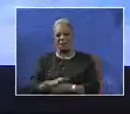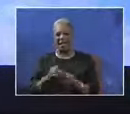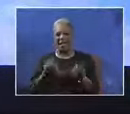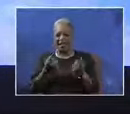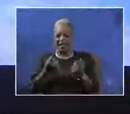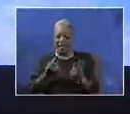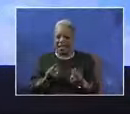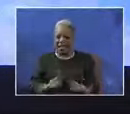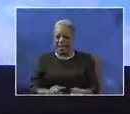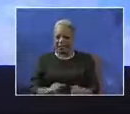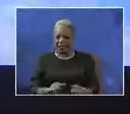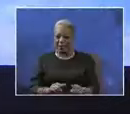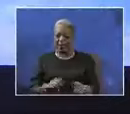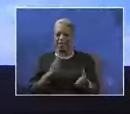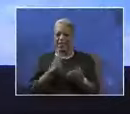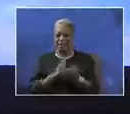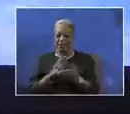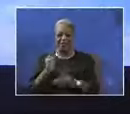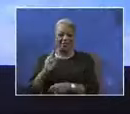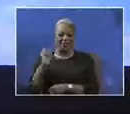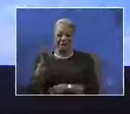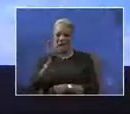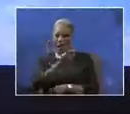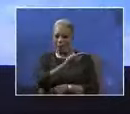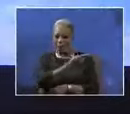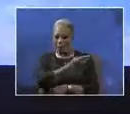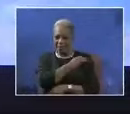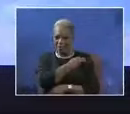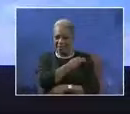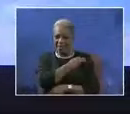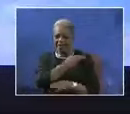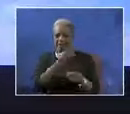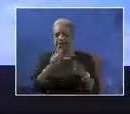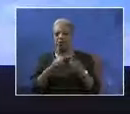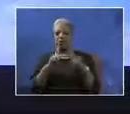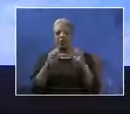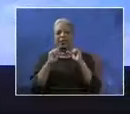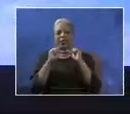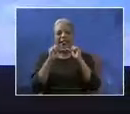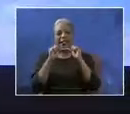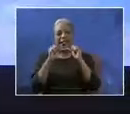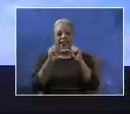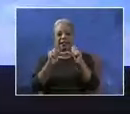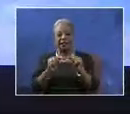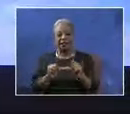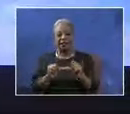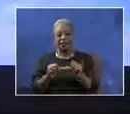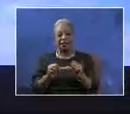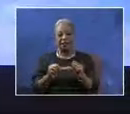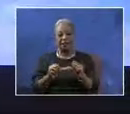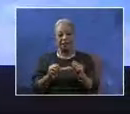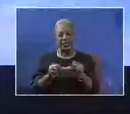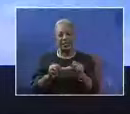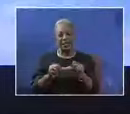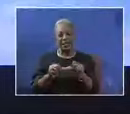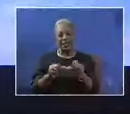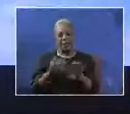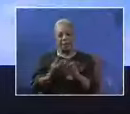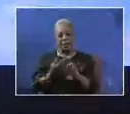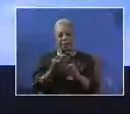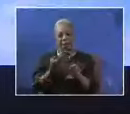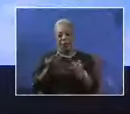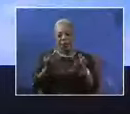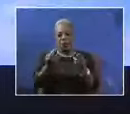from continuing into something that would end up at much worse.